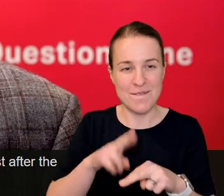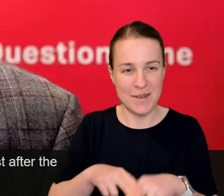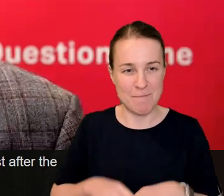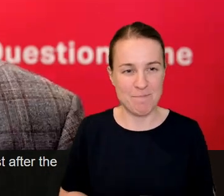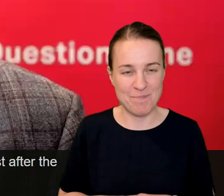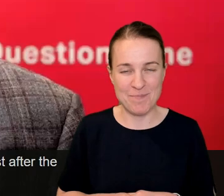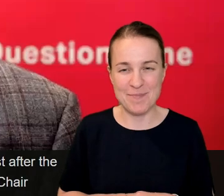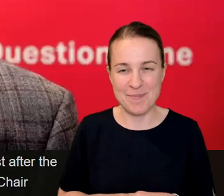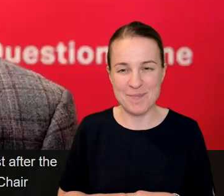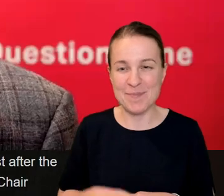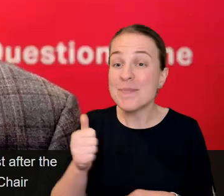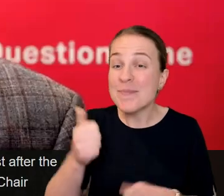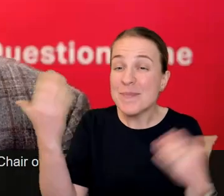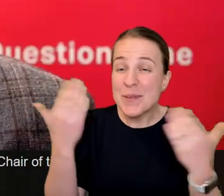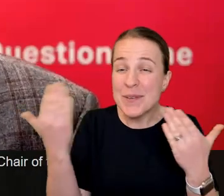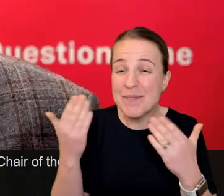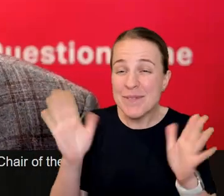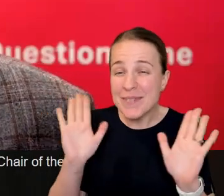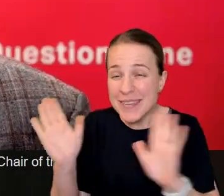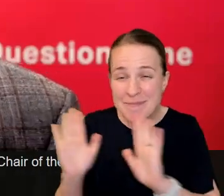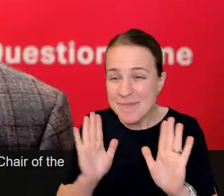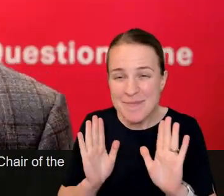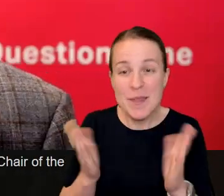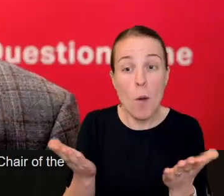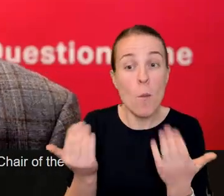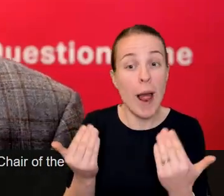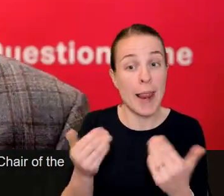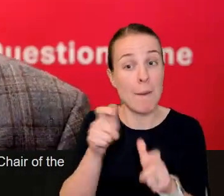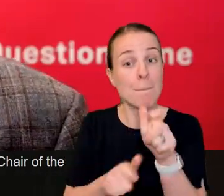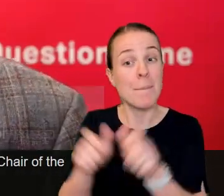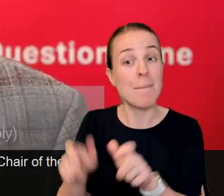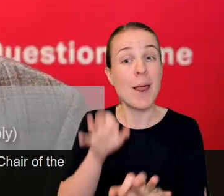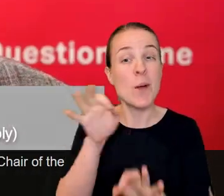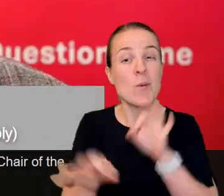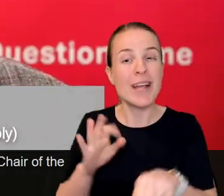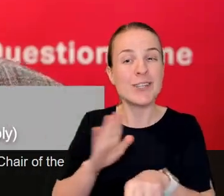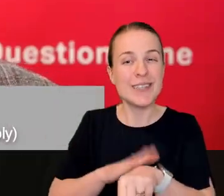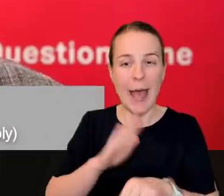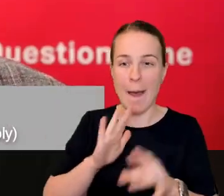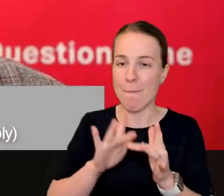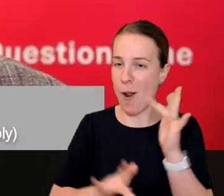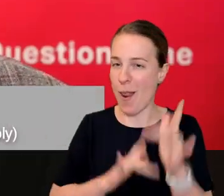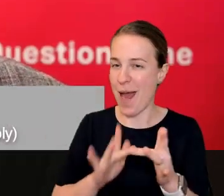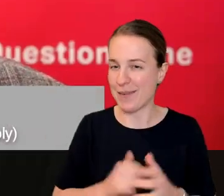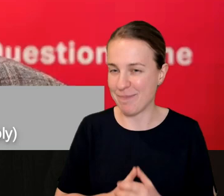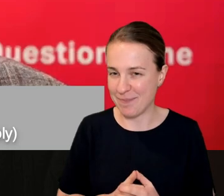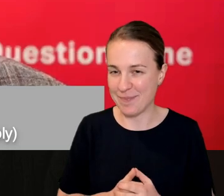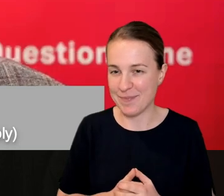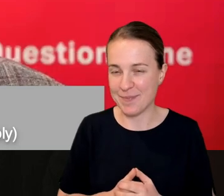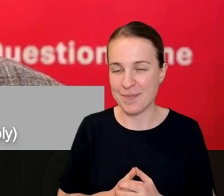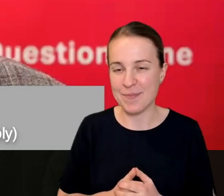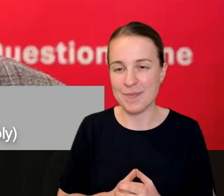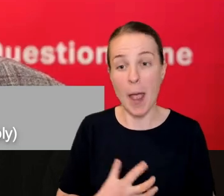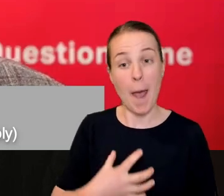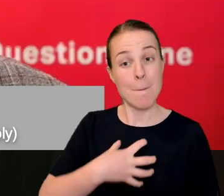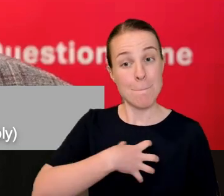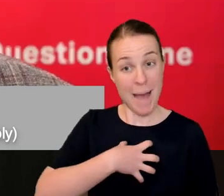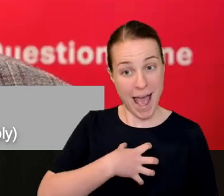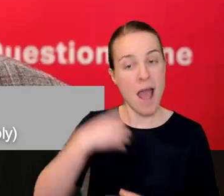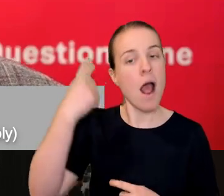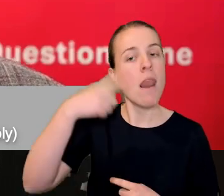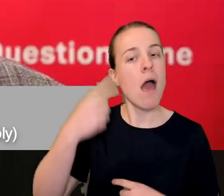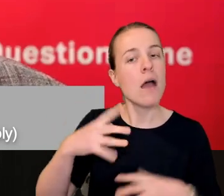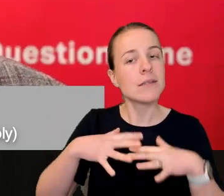Good evening and welcome to People's Question Time online. The Mayor and the London Assembly work